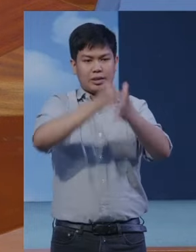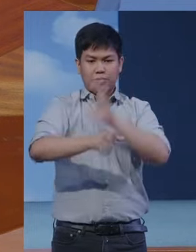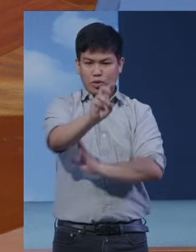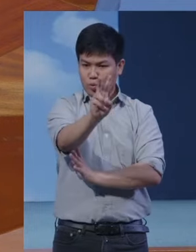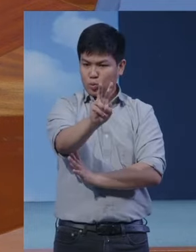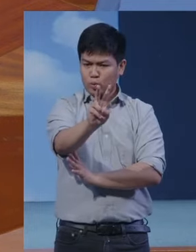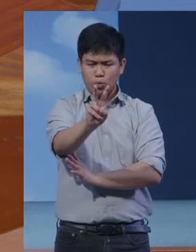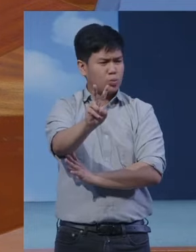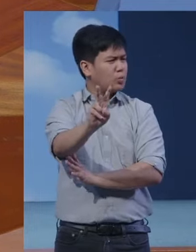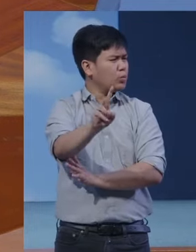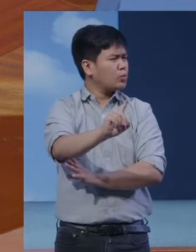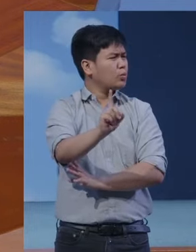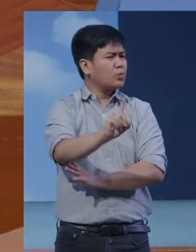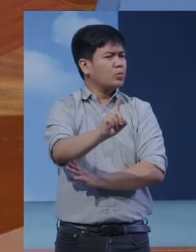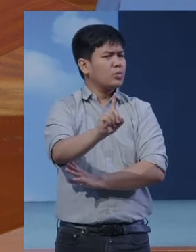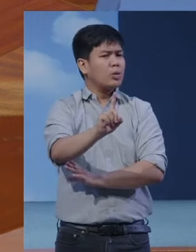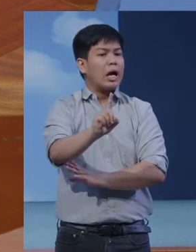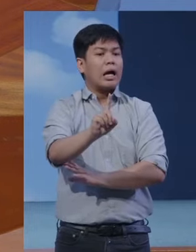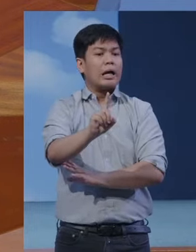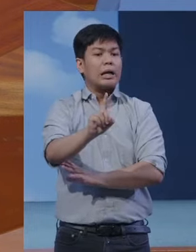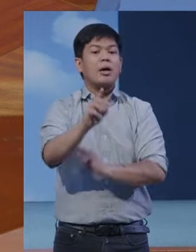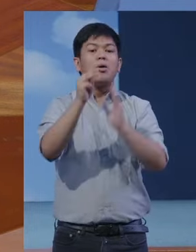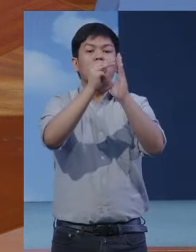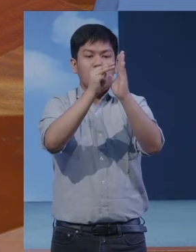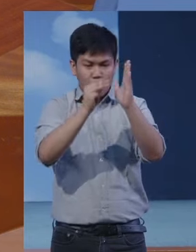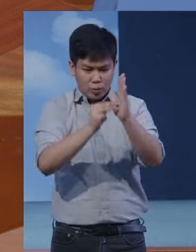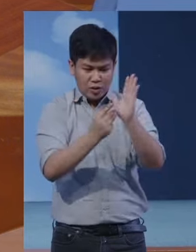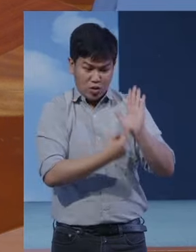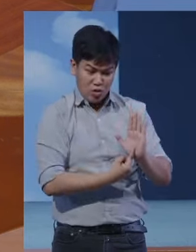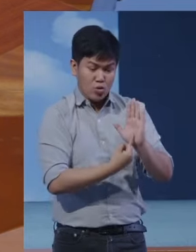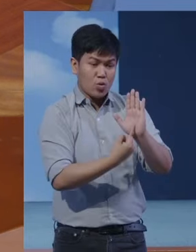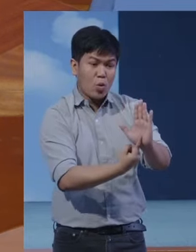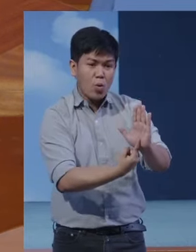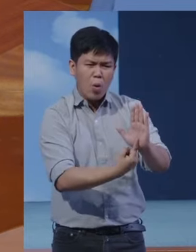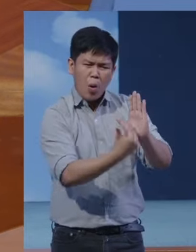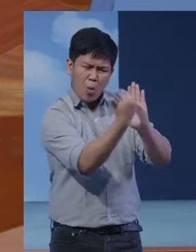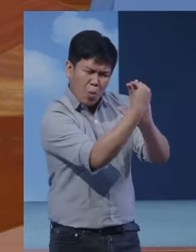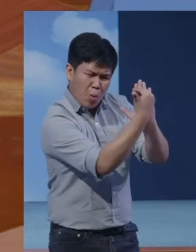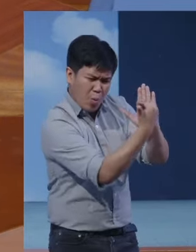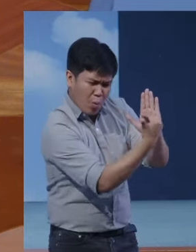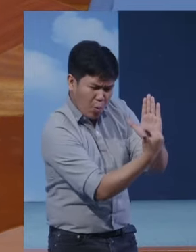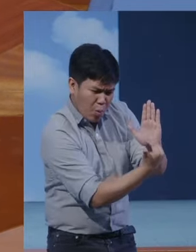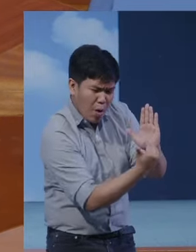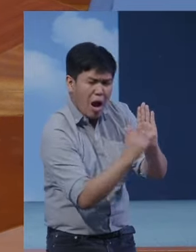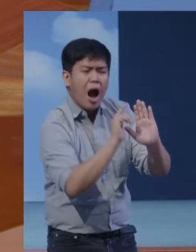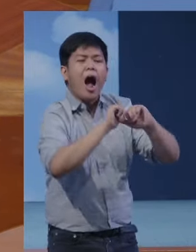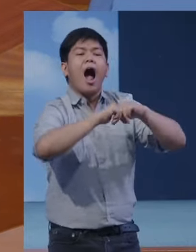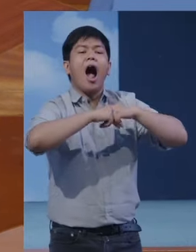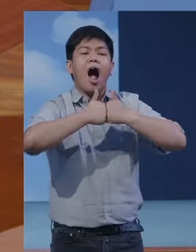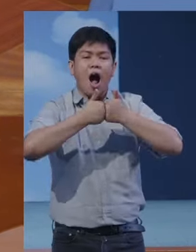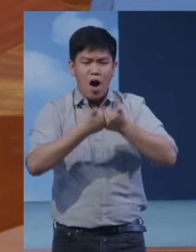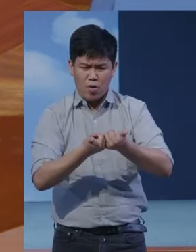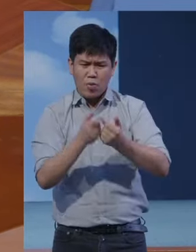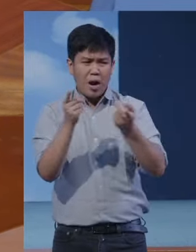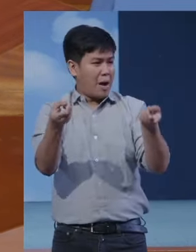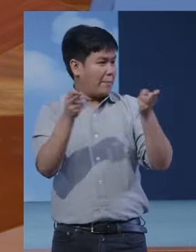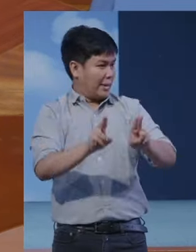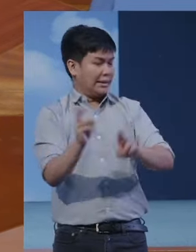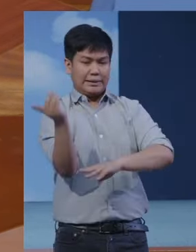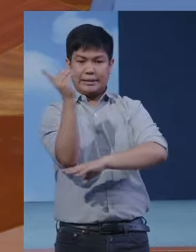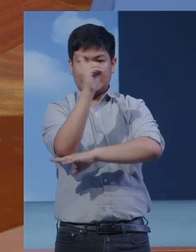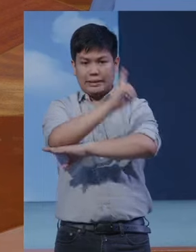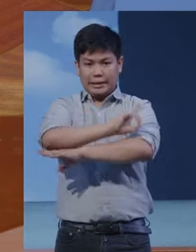2 ni-replay ni Moises yung detalye nung day 6 at doon